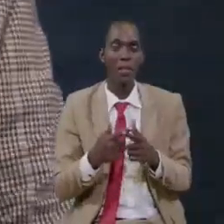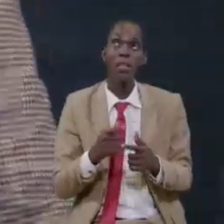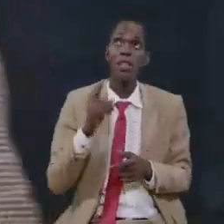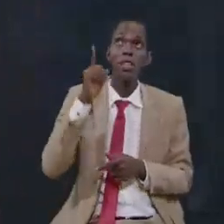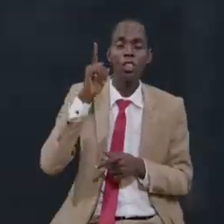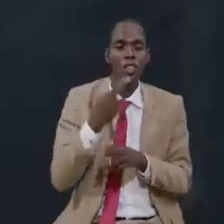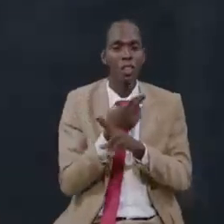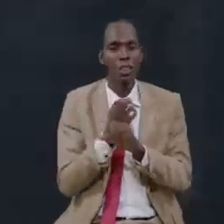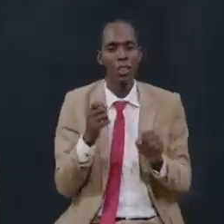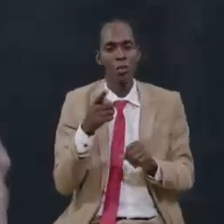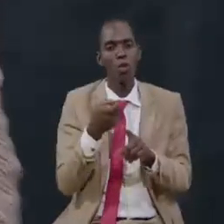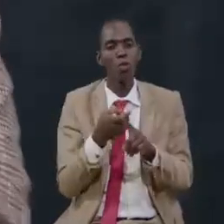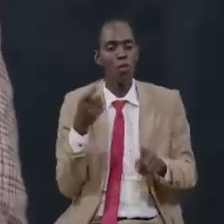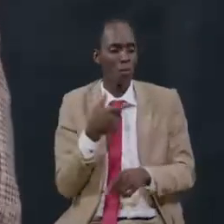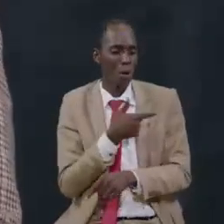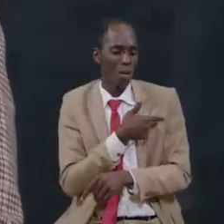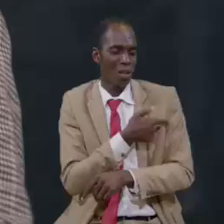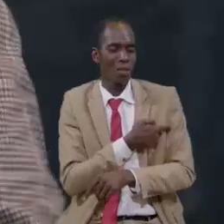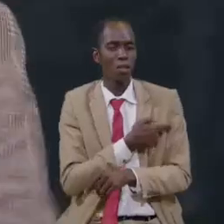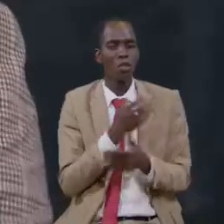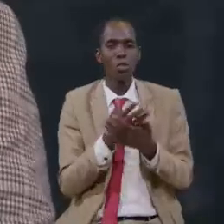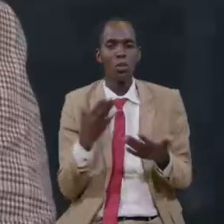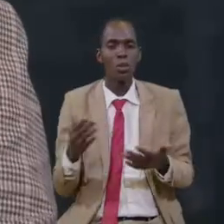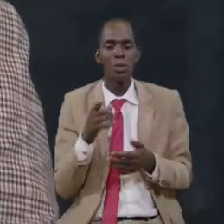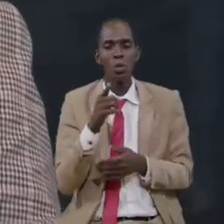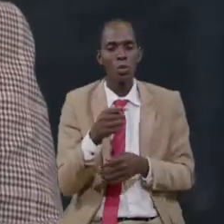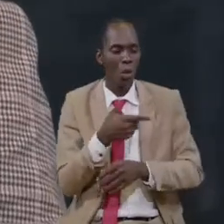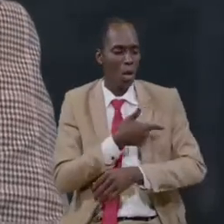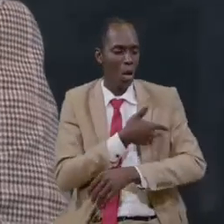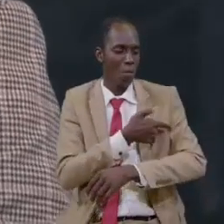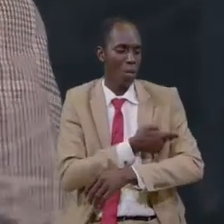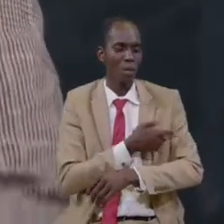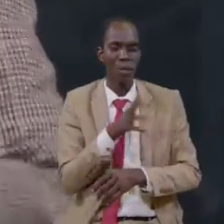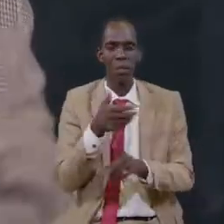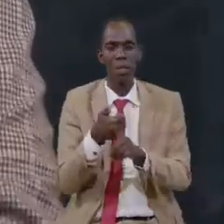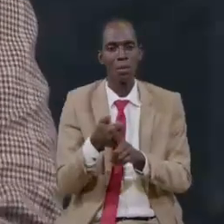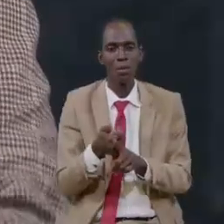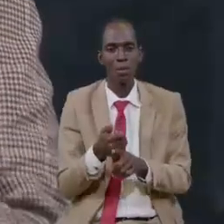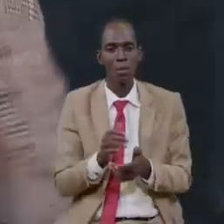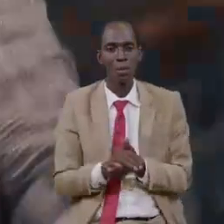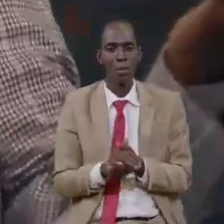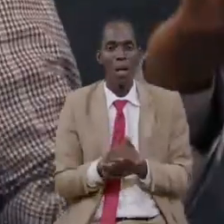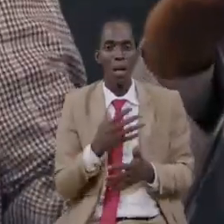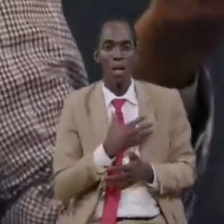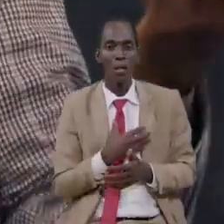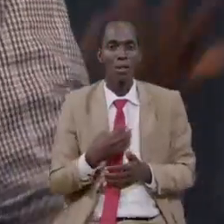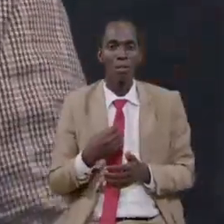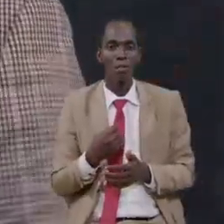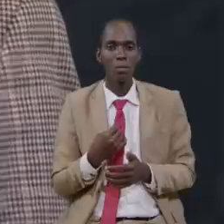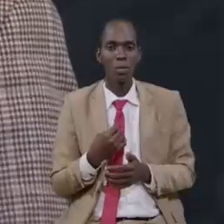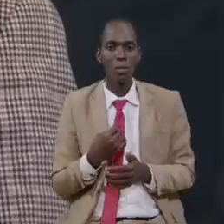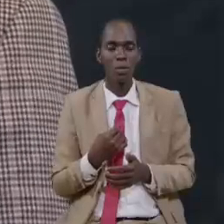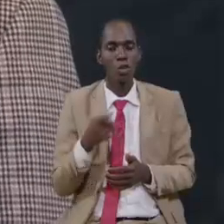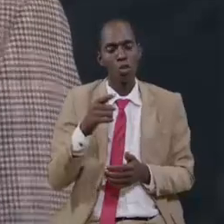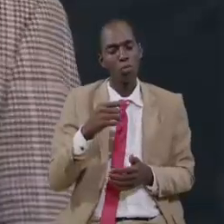substance. That thing you take, maybe you even inject yourself, and you know, you think this